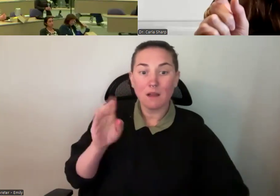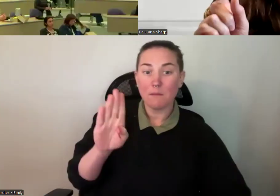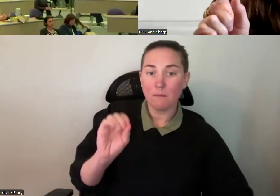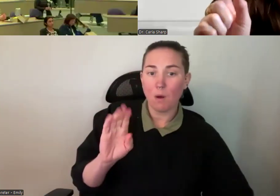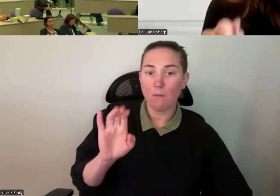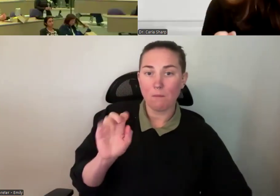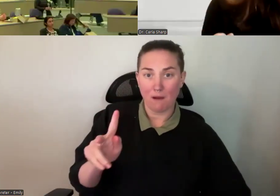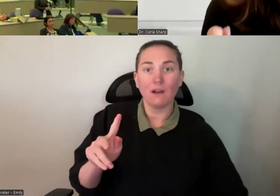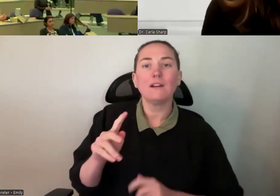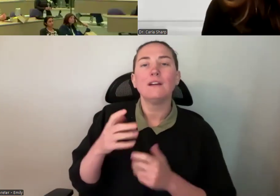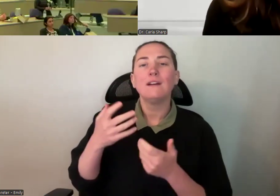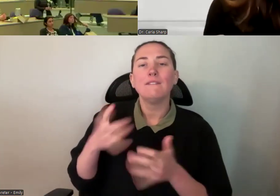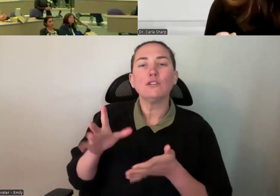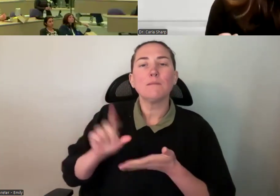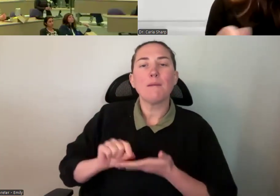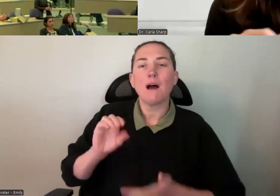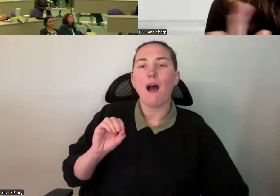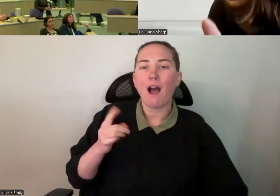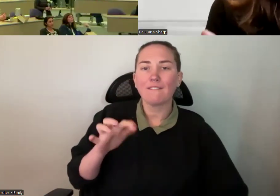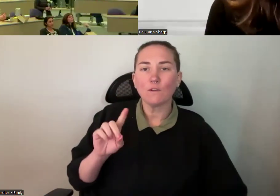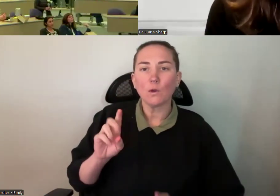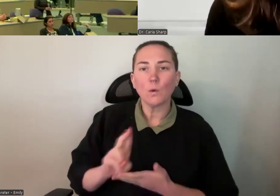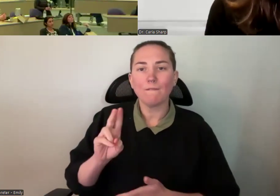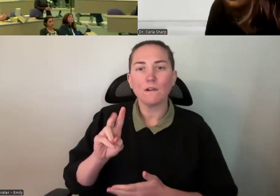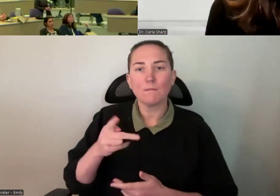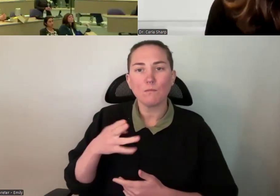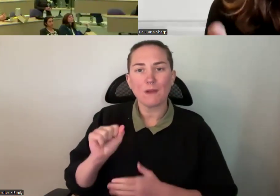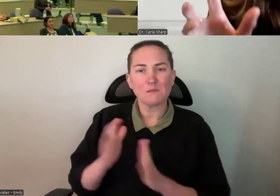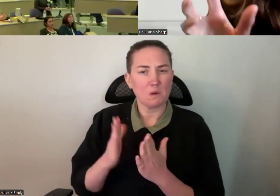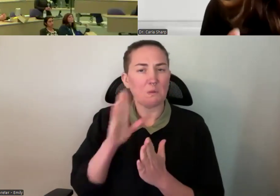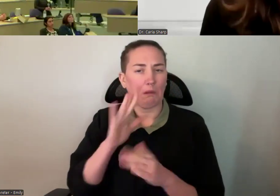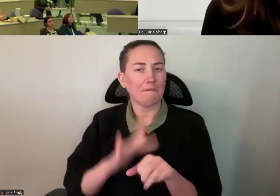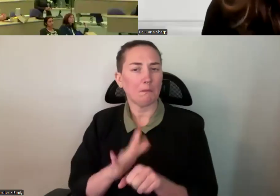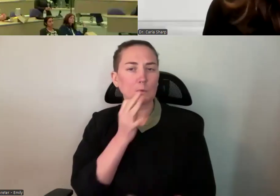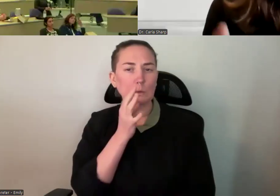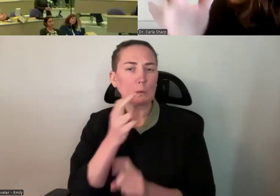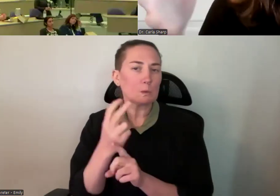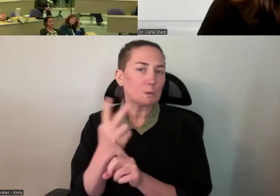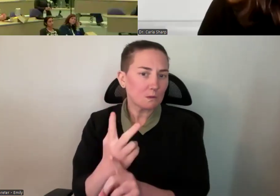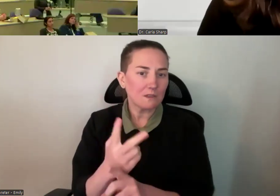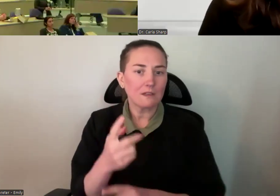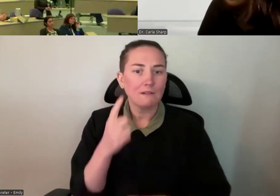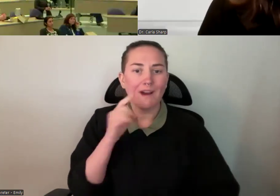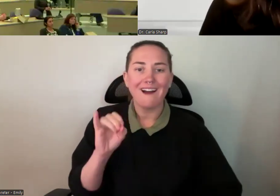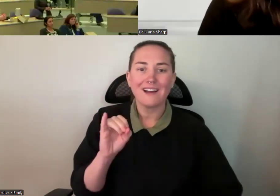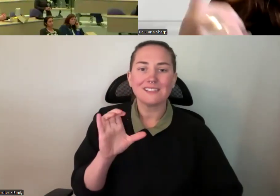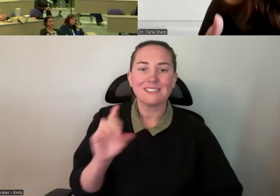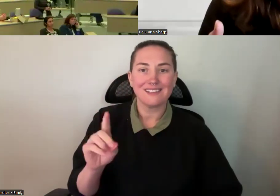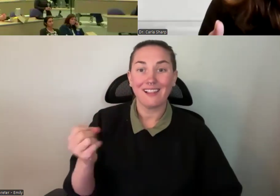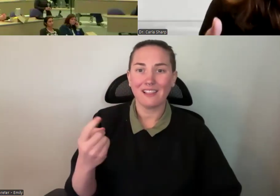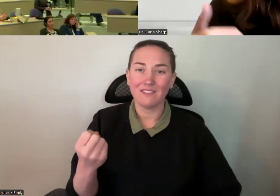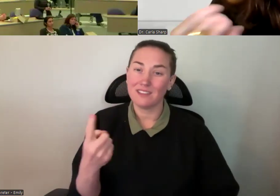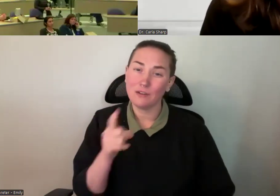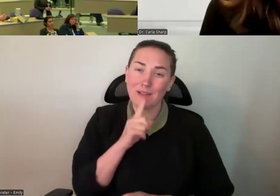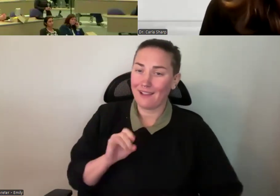published an Oxford University Press book. It should come out in a couple of months for the ICD-11. You can take anything on the ICD-11